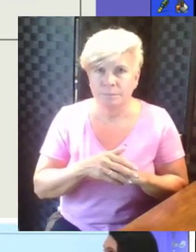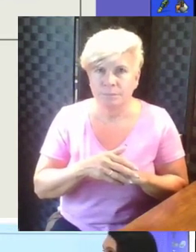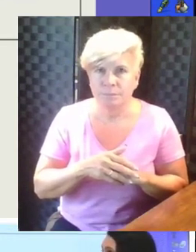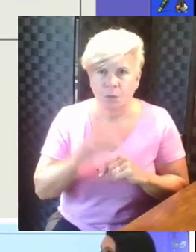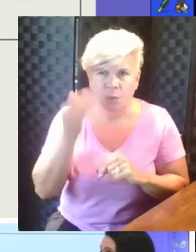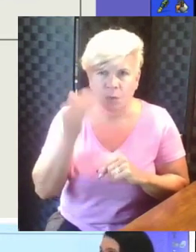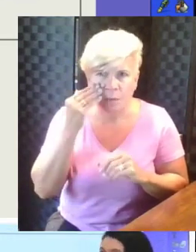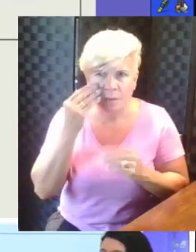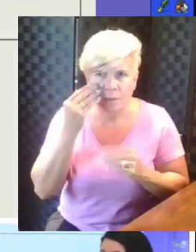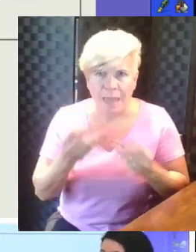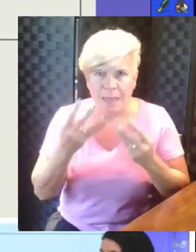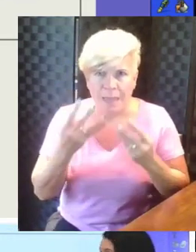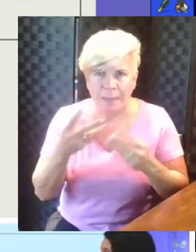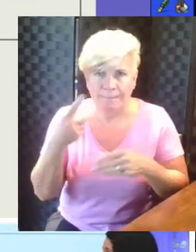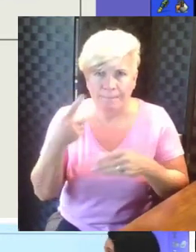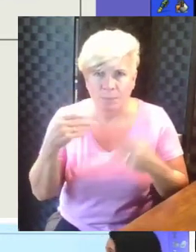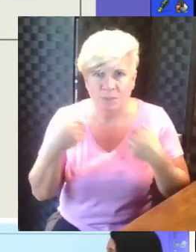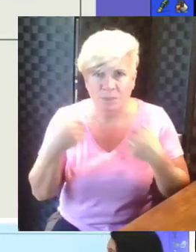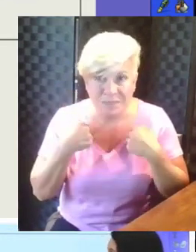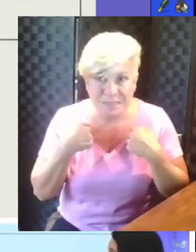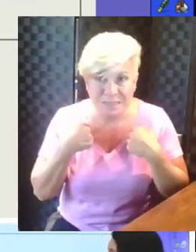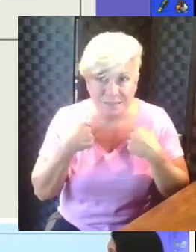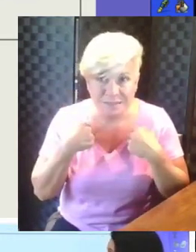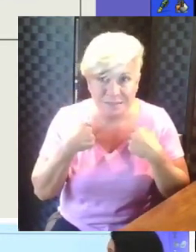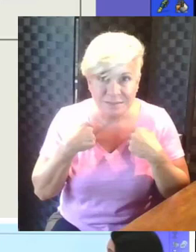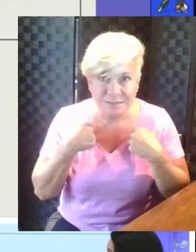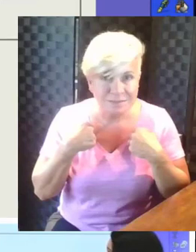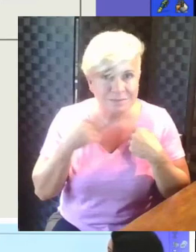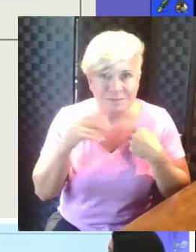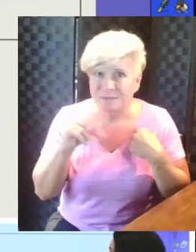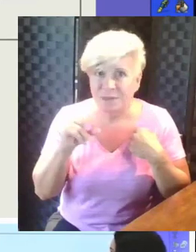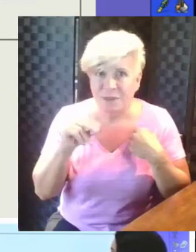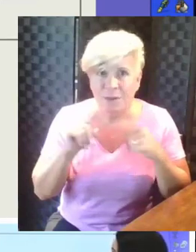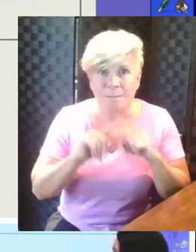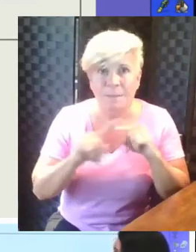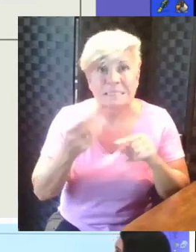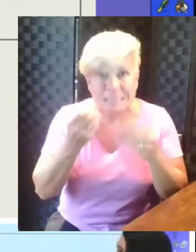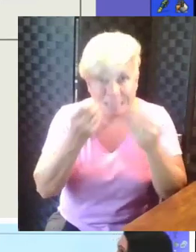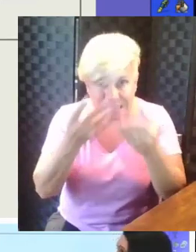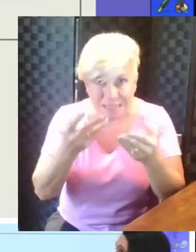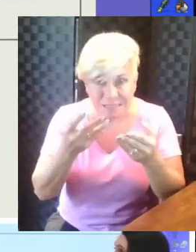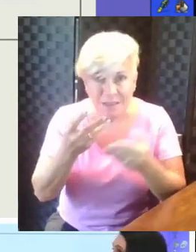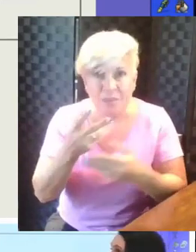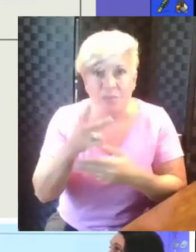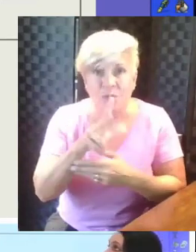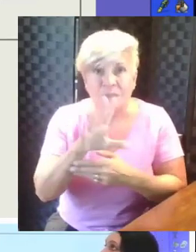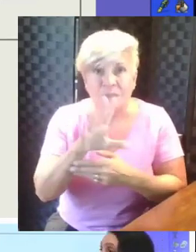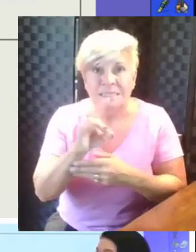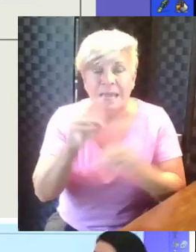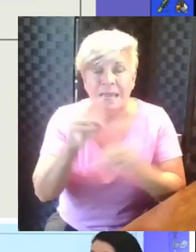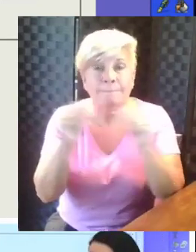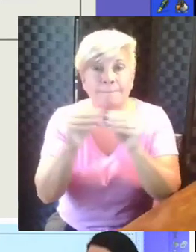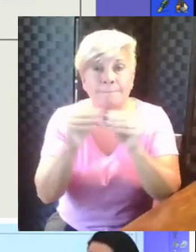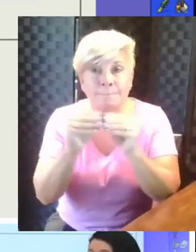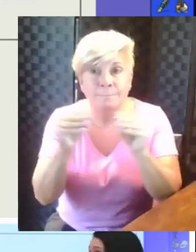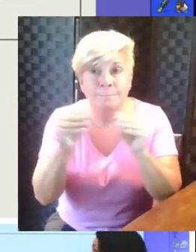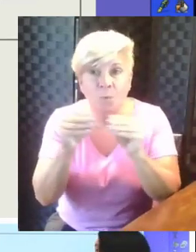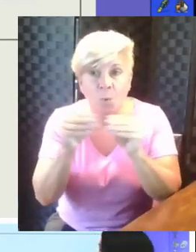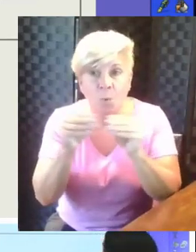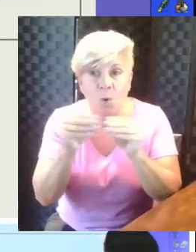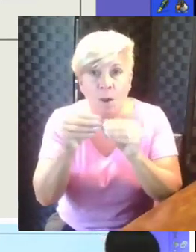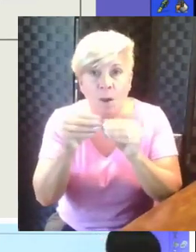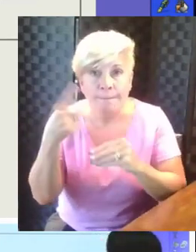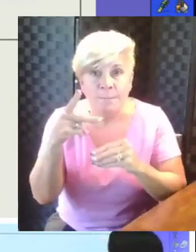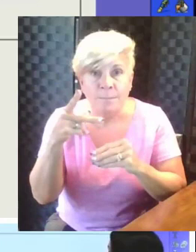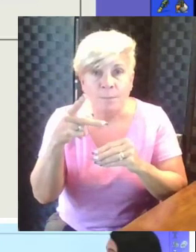Do we know how many purple stones though? No, but it does tell us he has 38 more purple